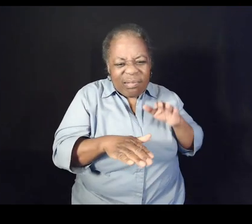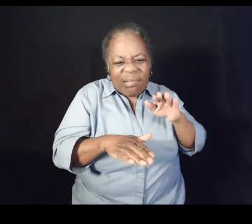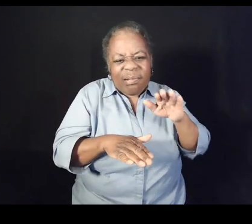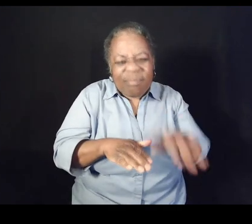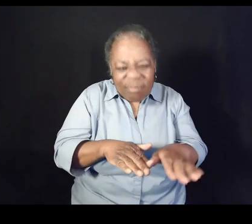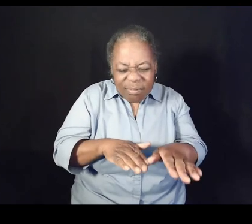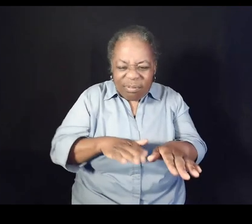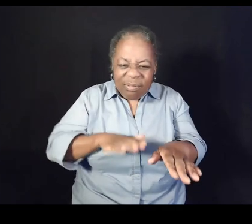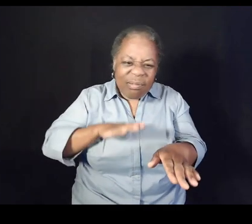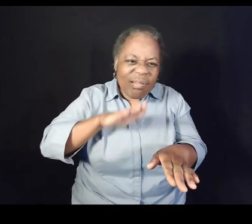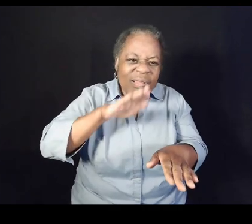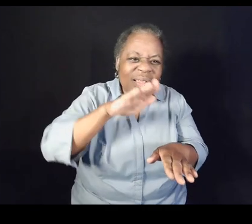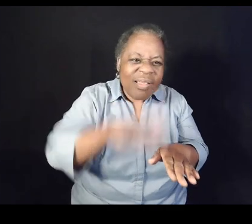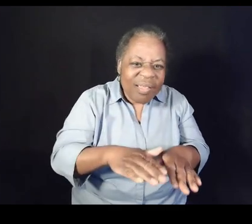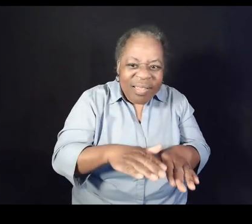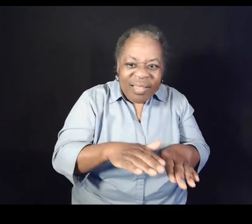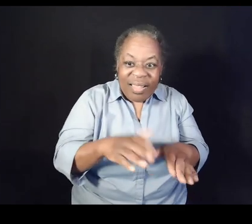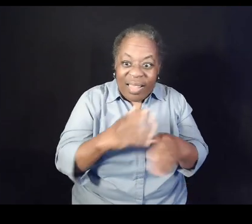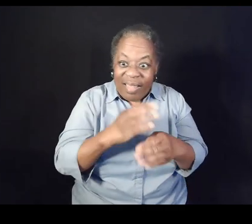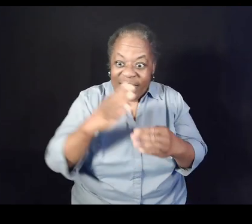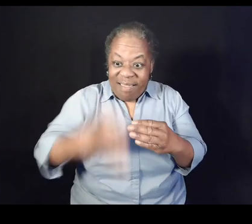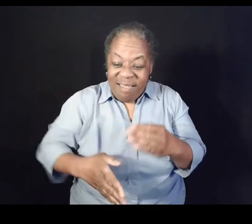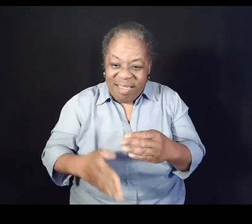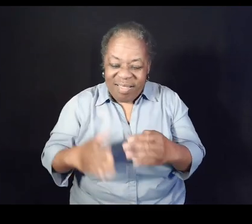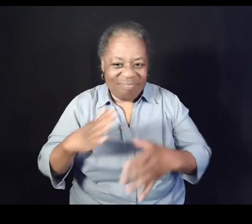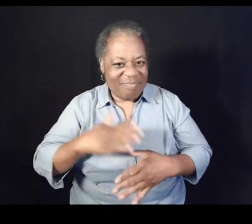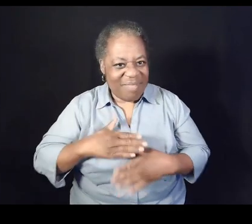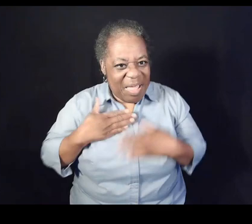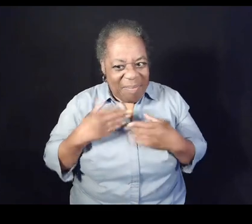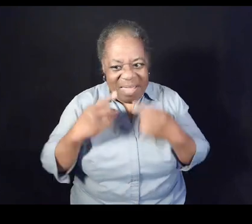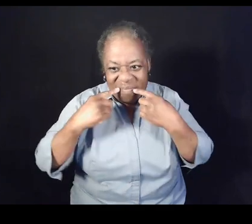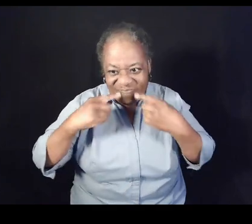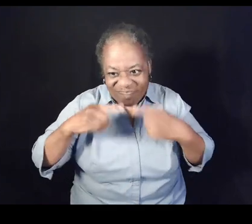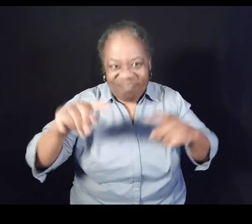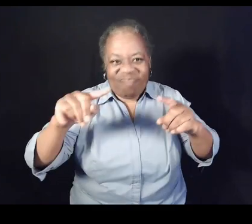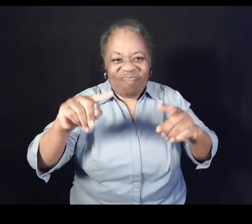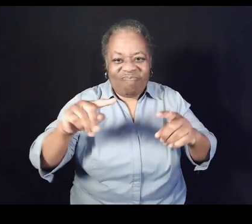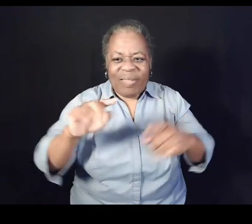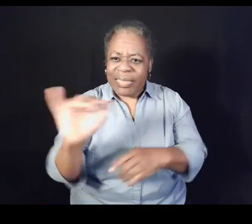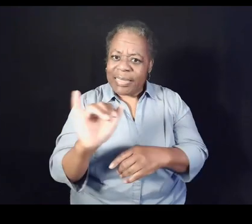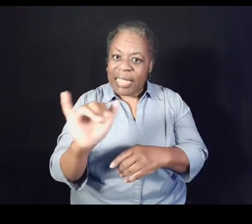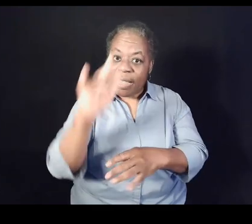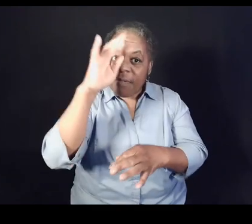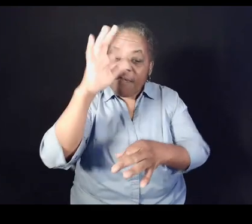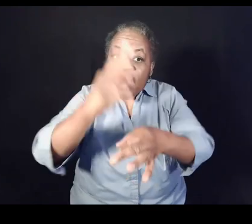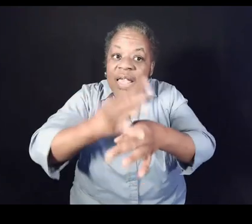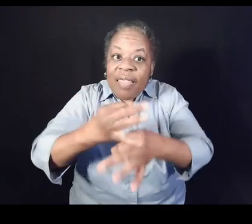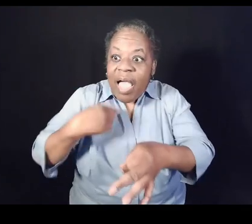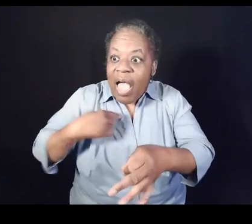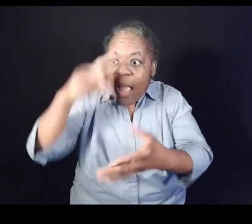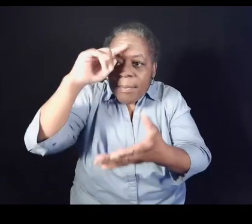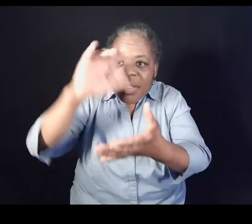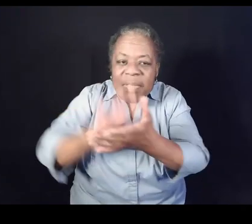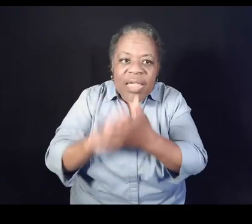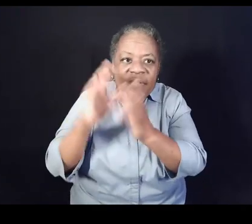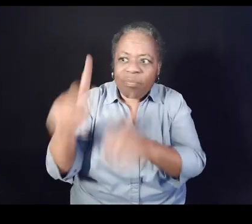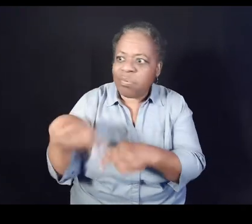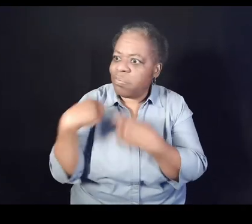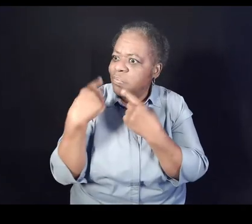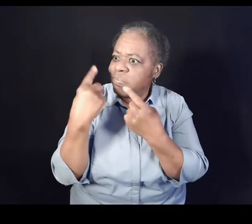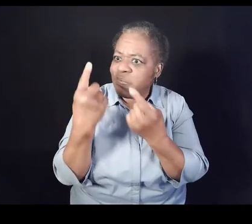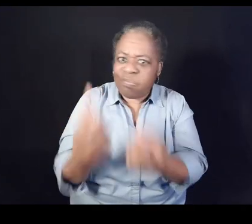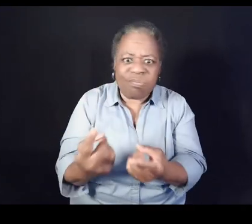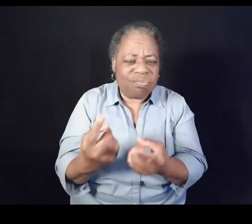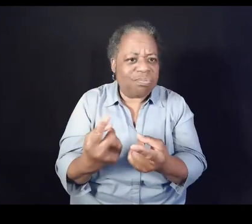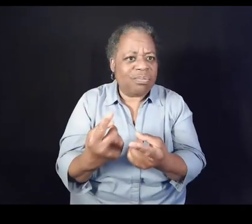time, I'm glad I did. I could say the same about faith. I've been believing a long time, my whole life,